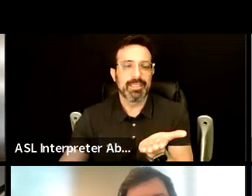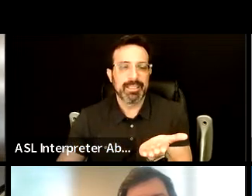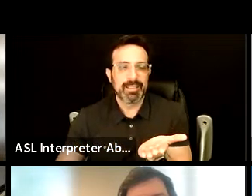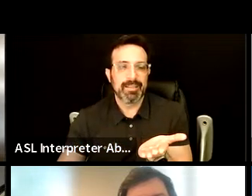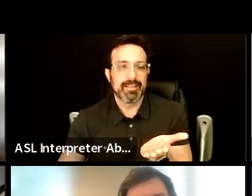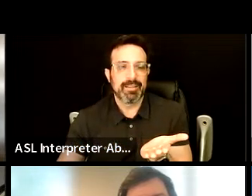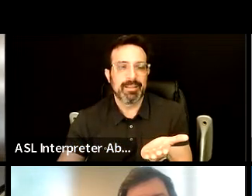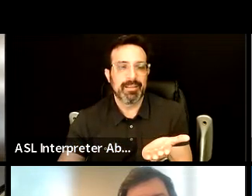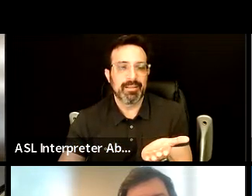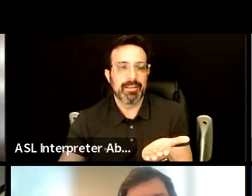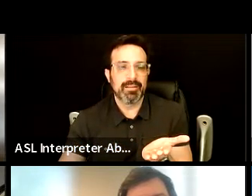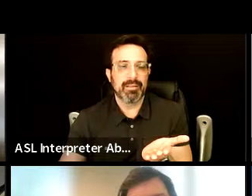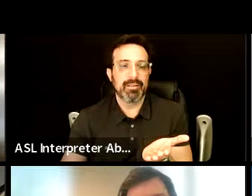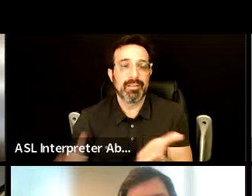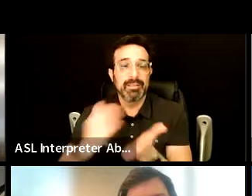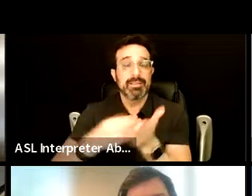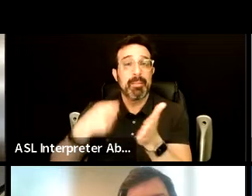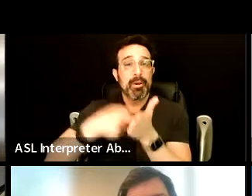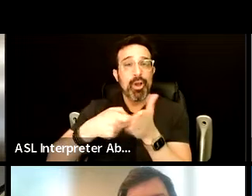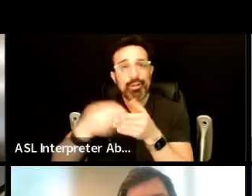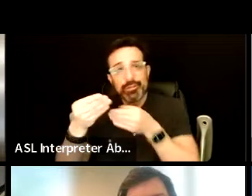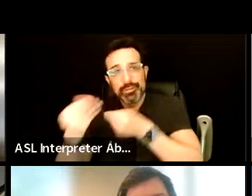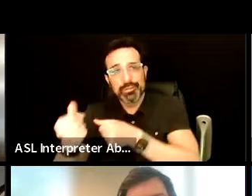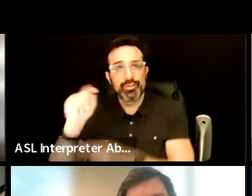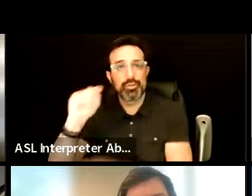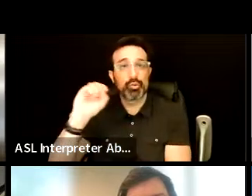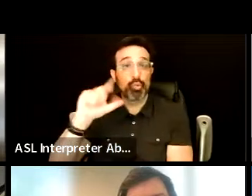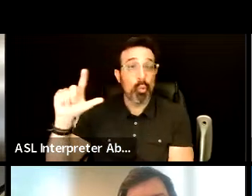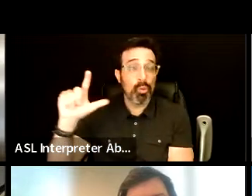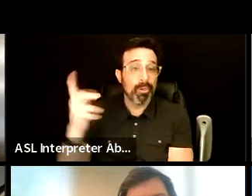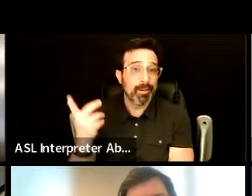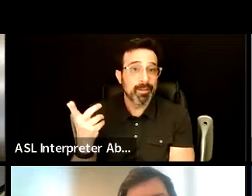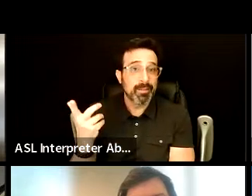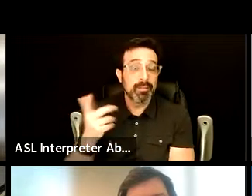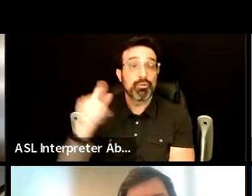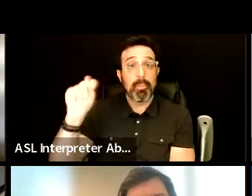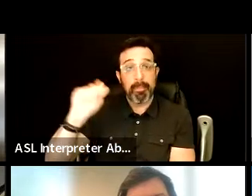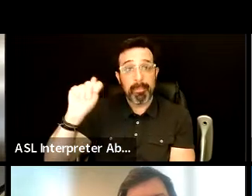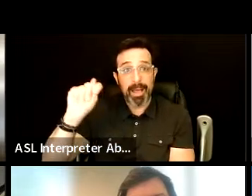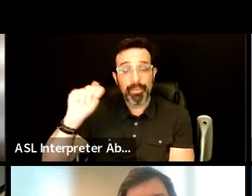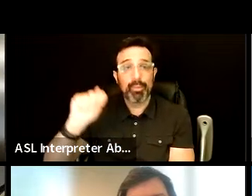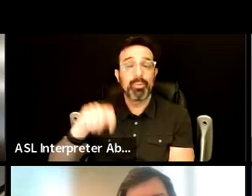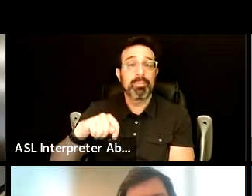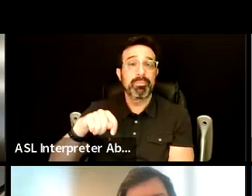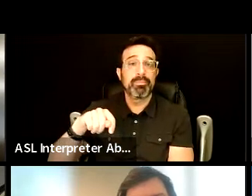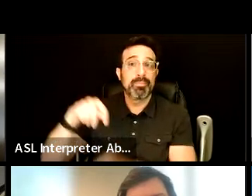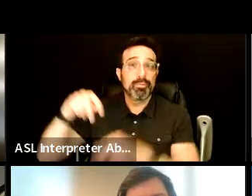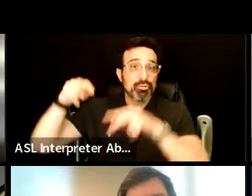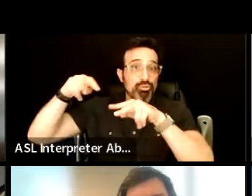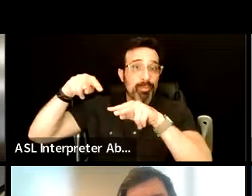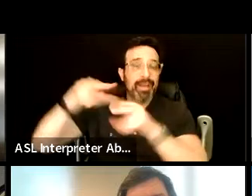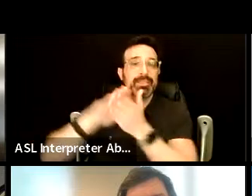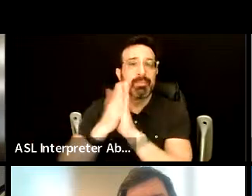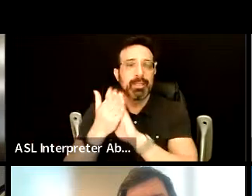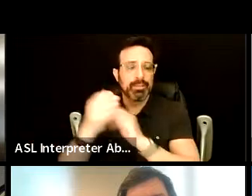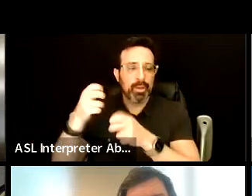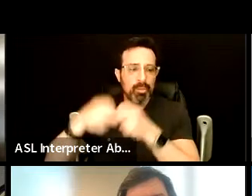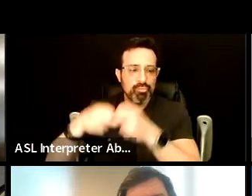that cost into the tolling. So bathrooms unsupervised become a